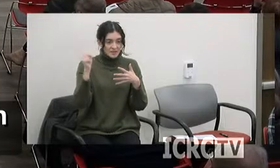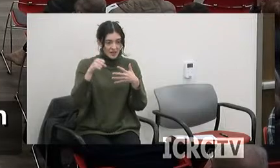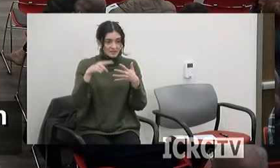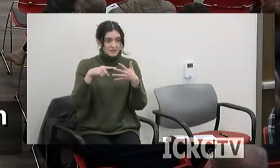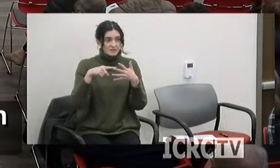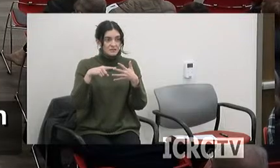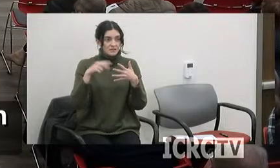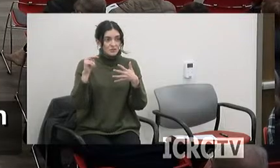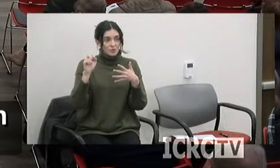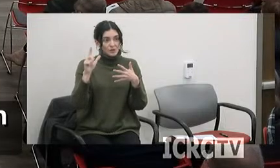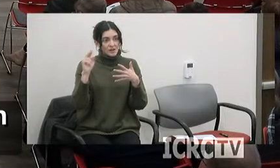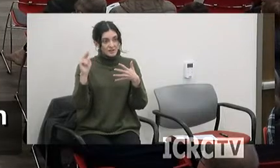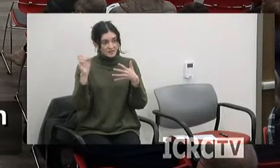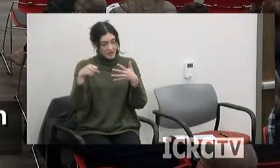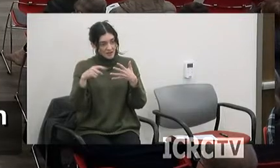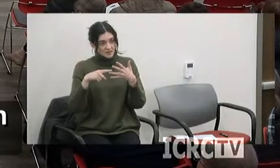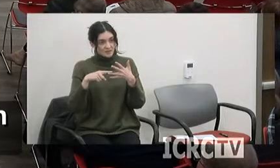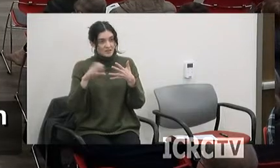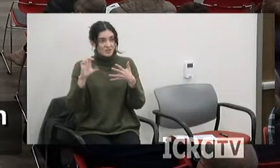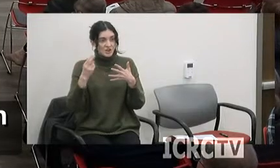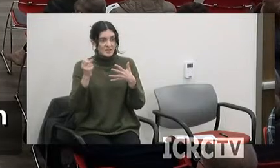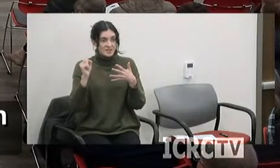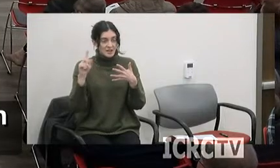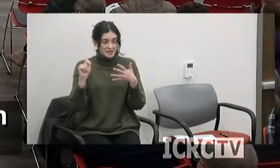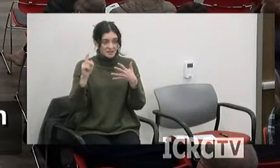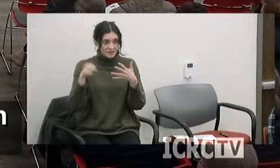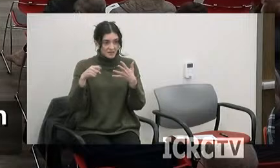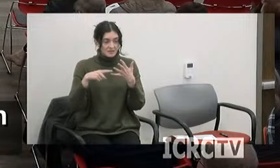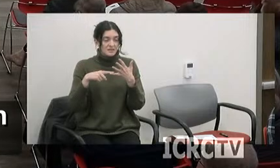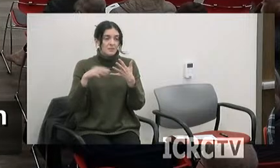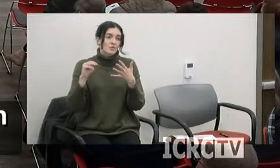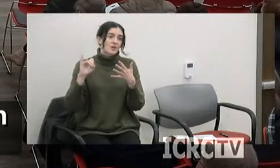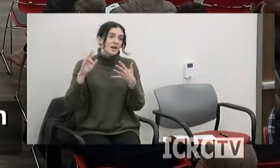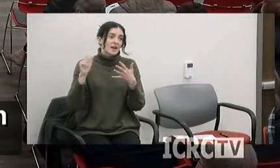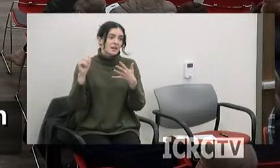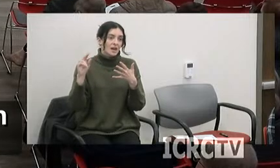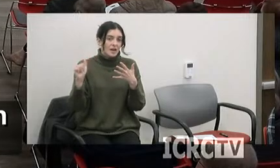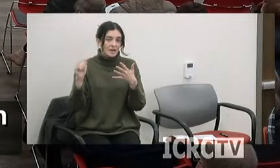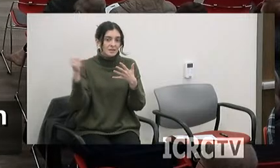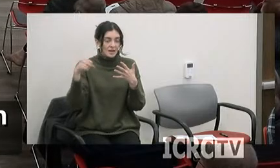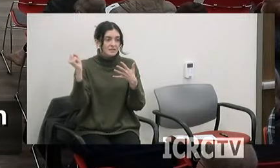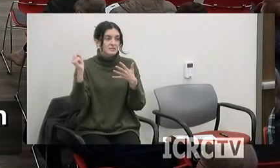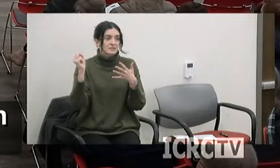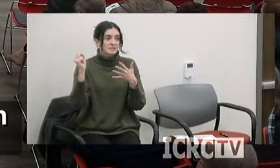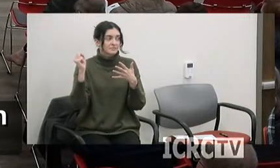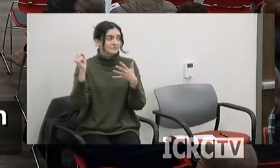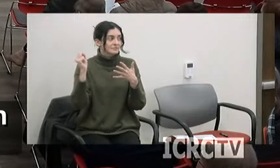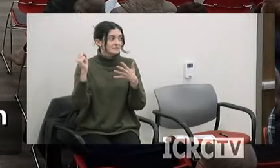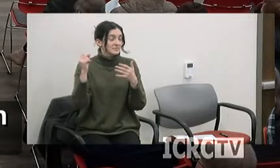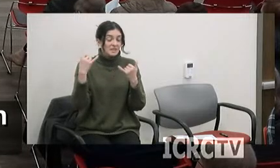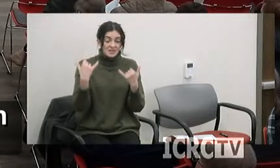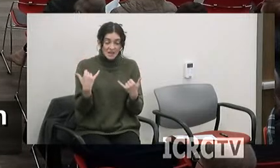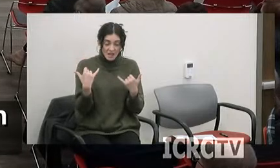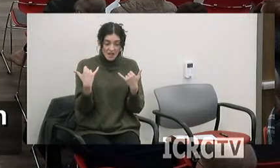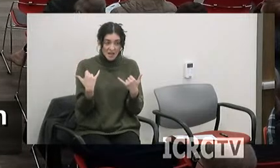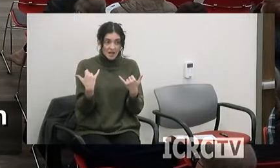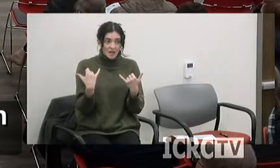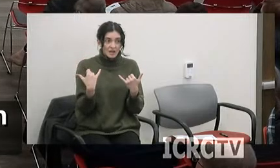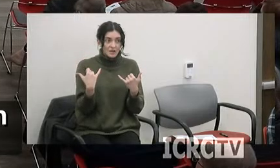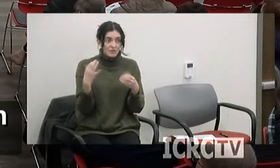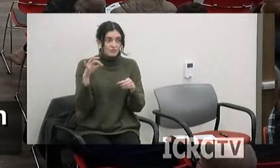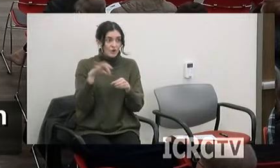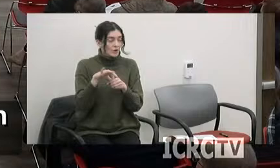Mrs. Nolan, Yes. Mrs. Chestnut, Yes. Mr. Miranda. Yes. Now we have a motion on the floor